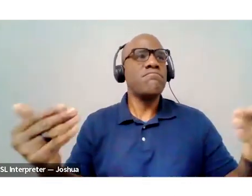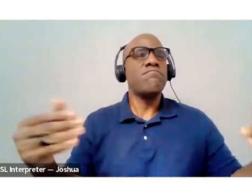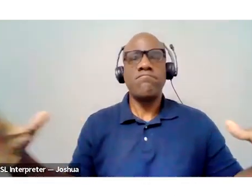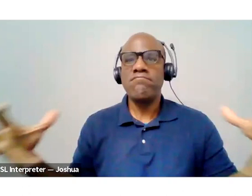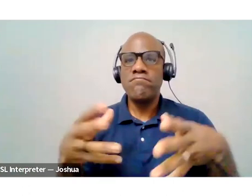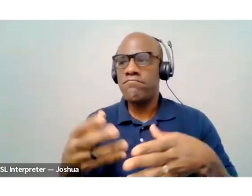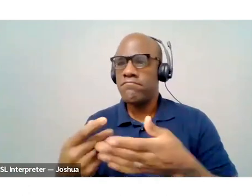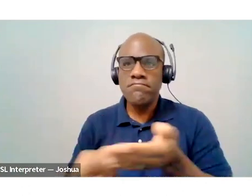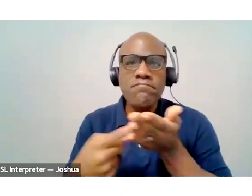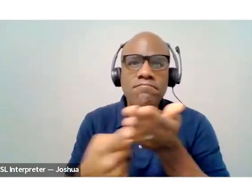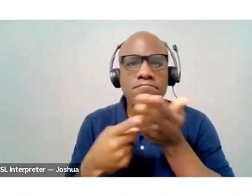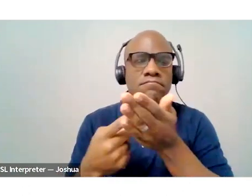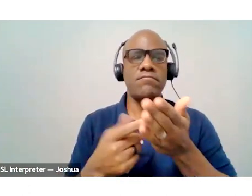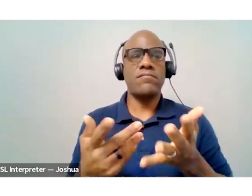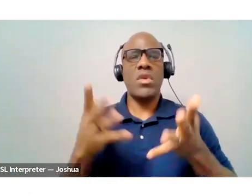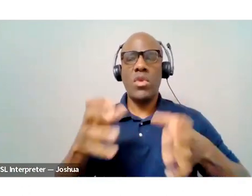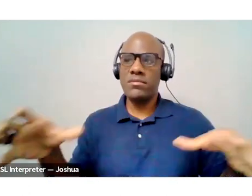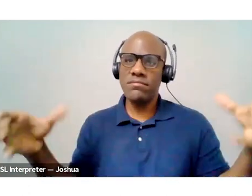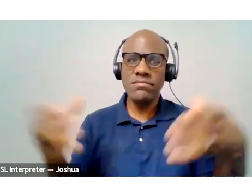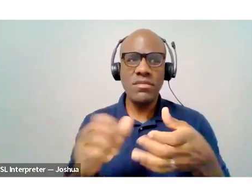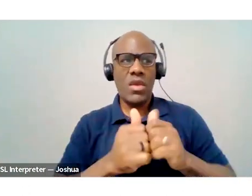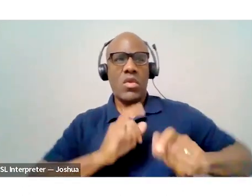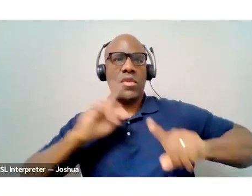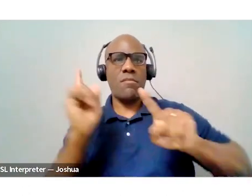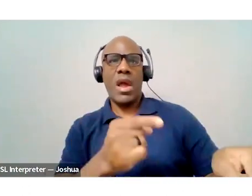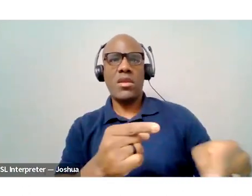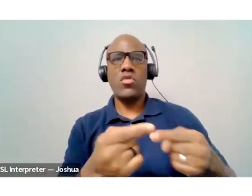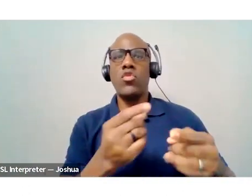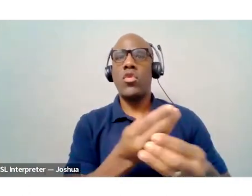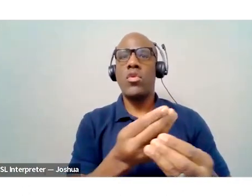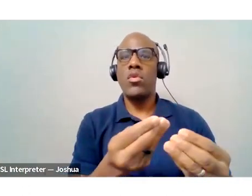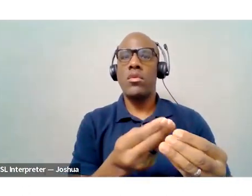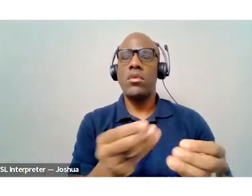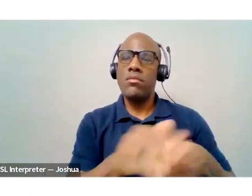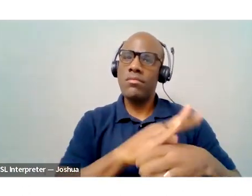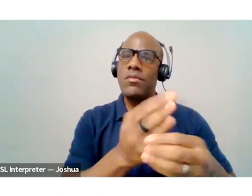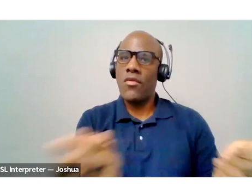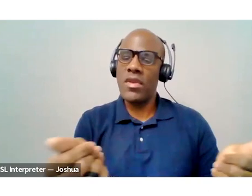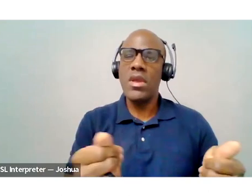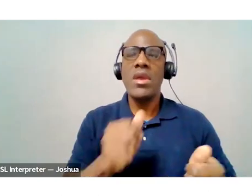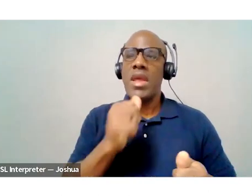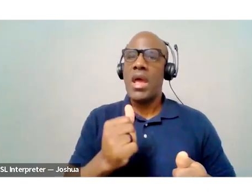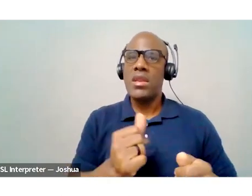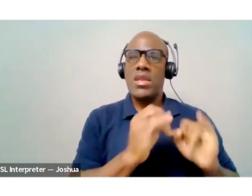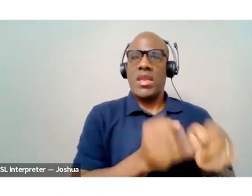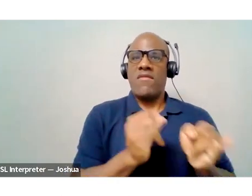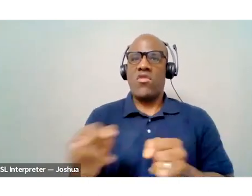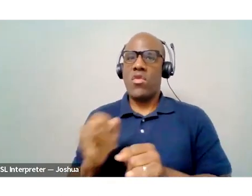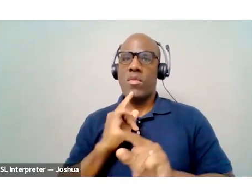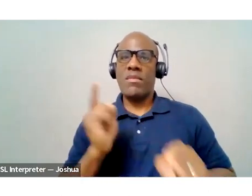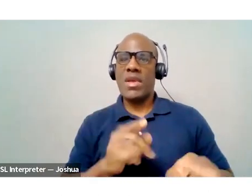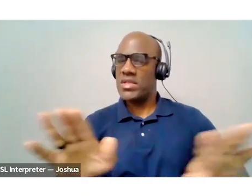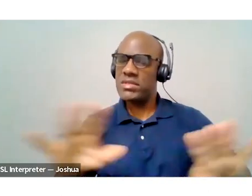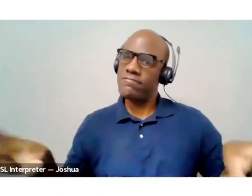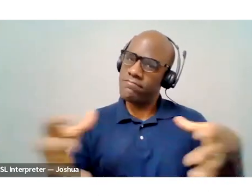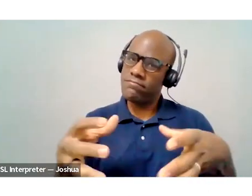be and not to isolate in these moments. However, It wasn't quite clear if Malcolm did